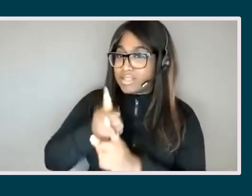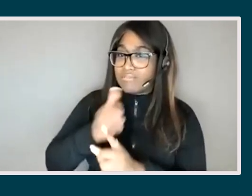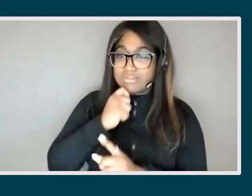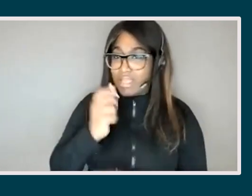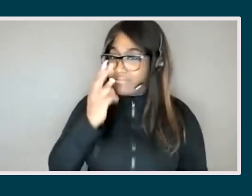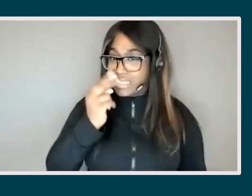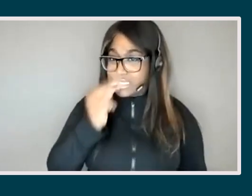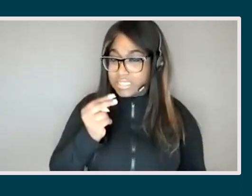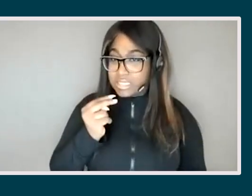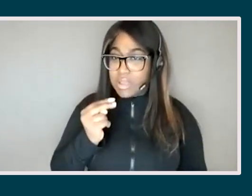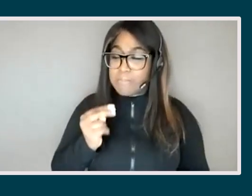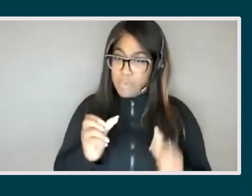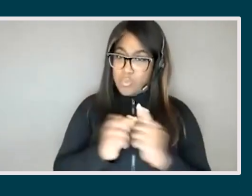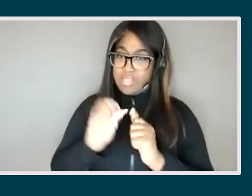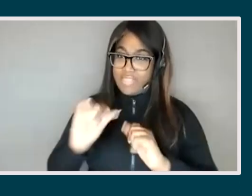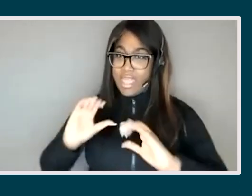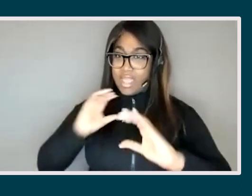in that conversation,